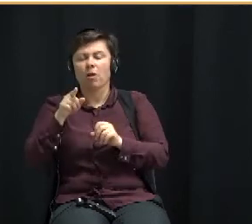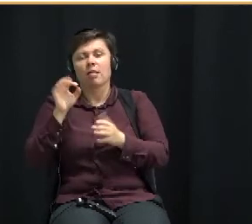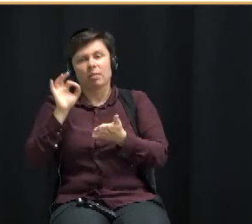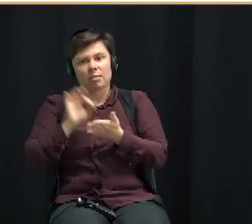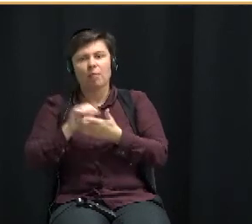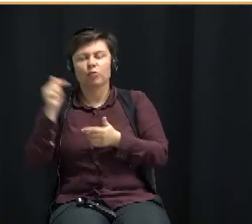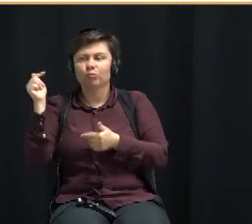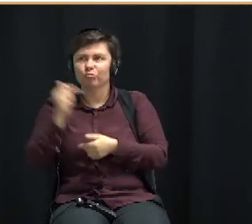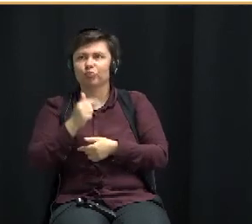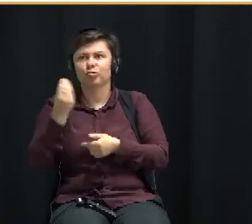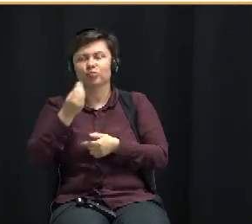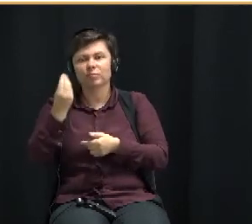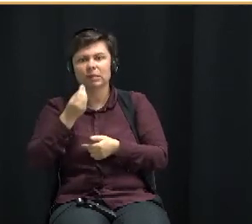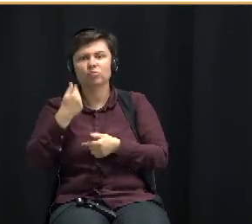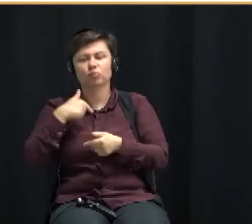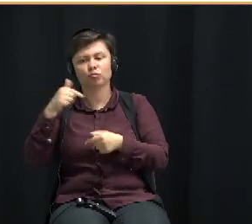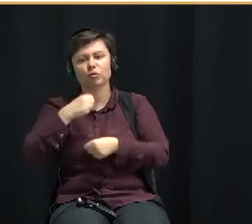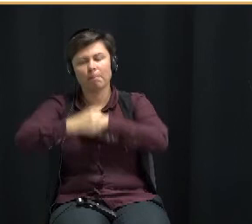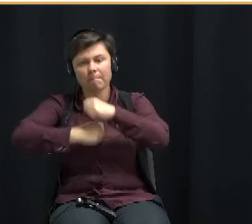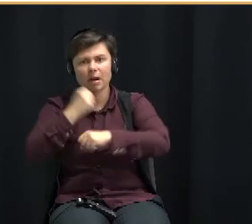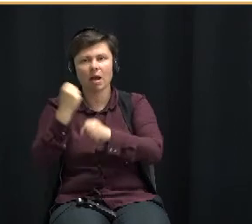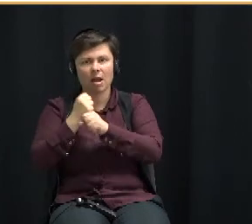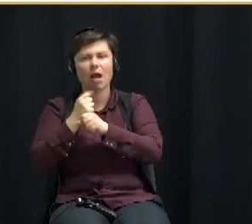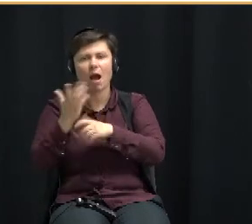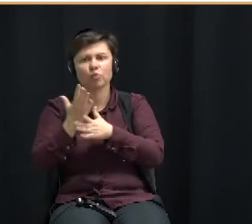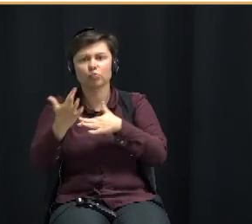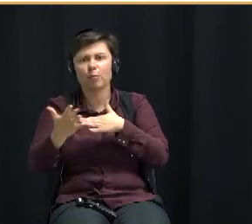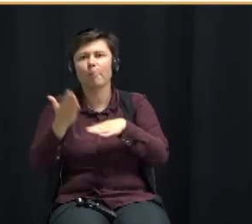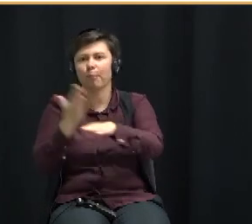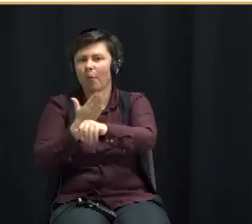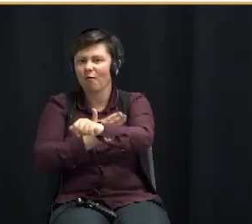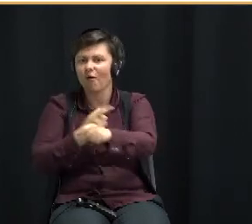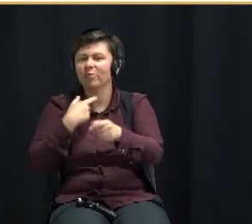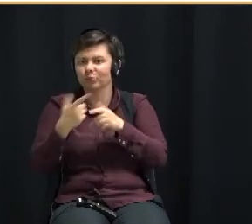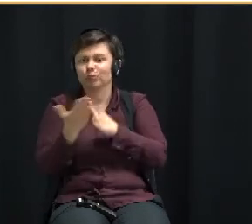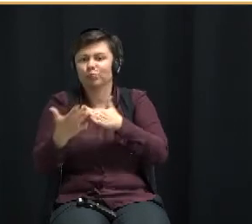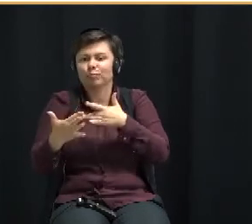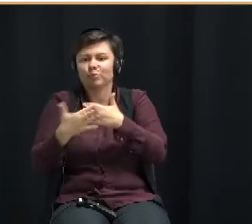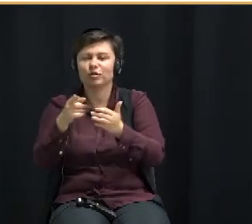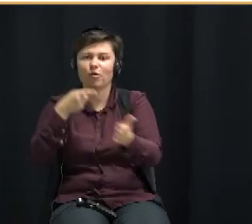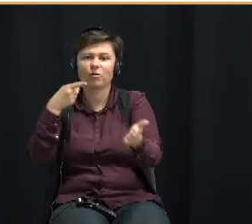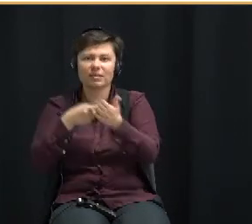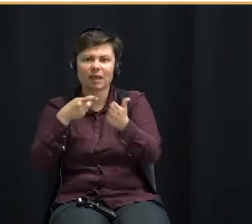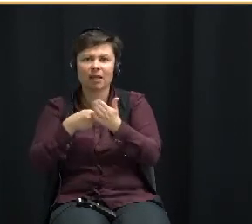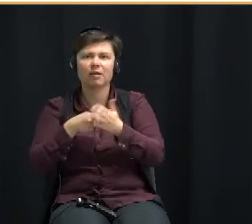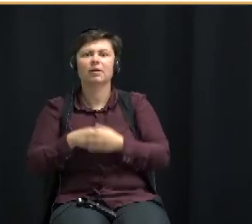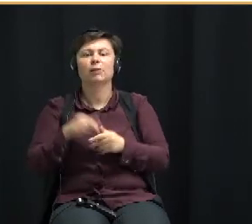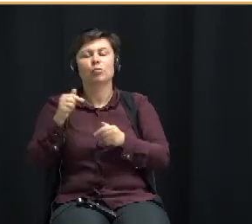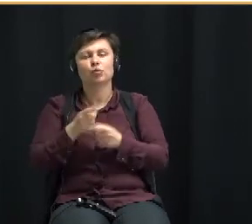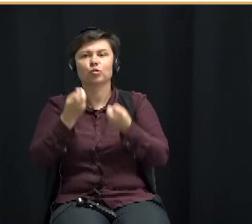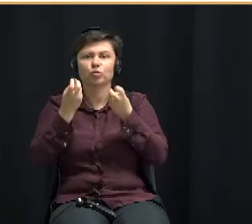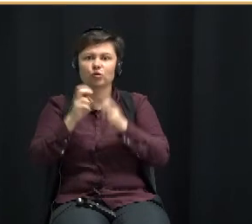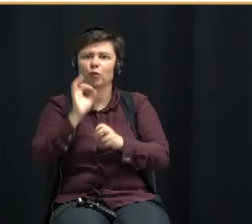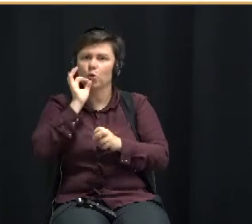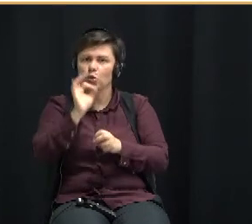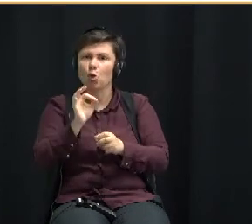slowly getting there. And then to do this, you need to build competence. We've been